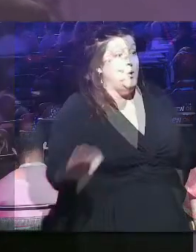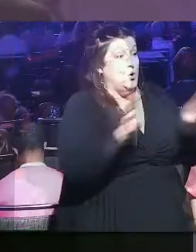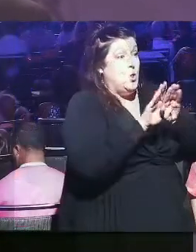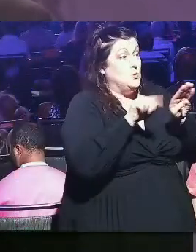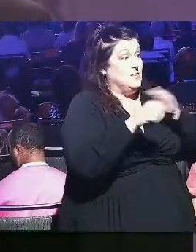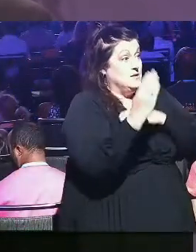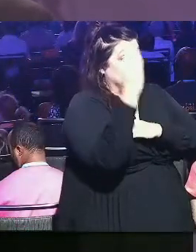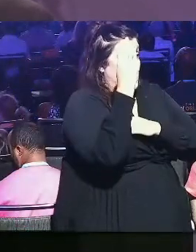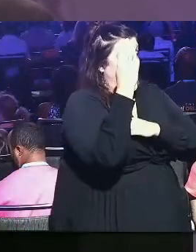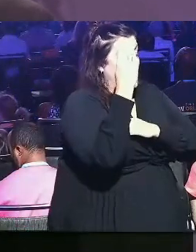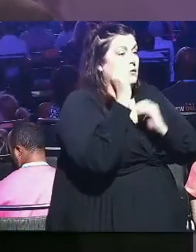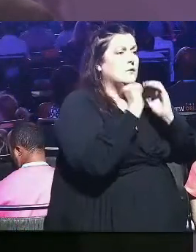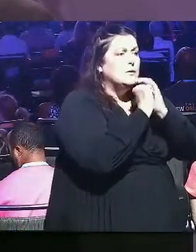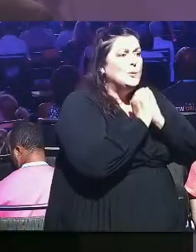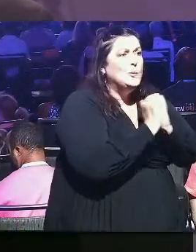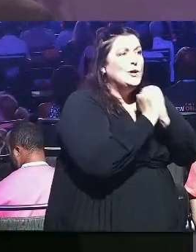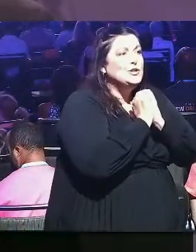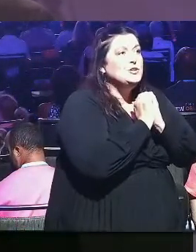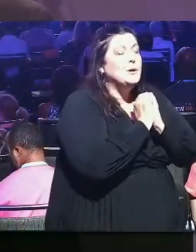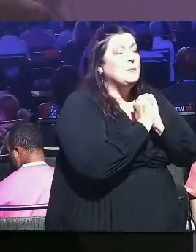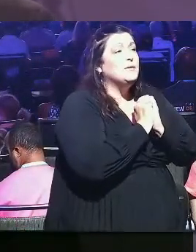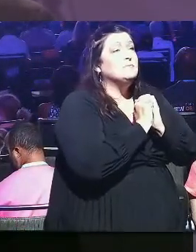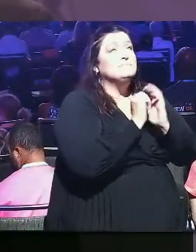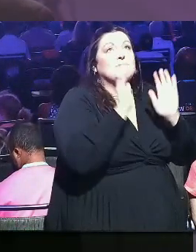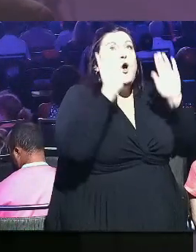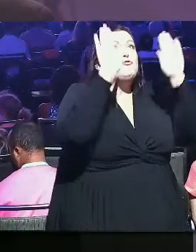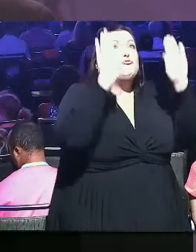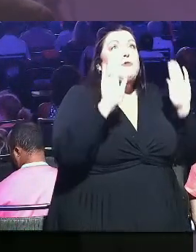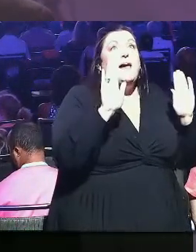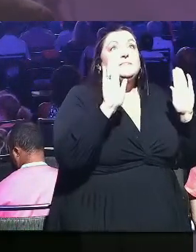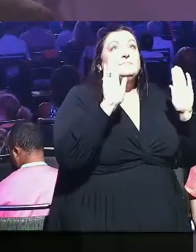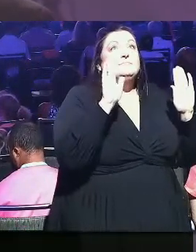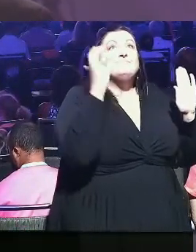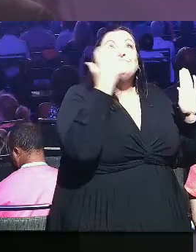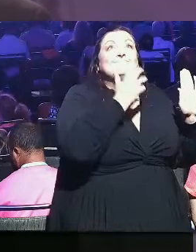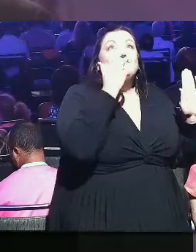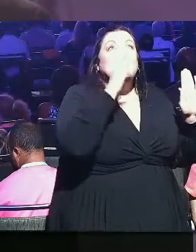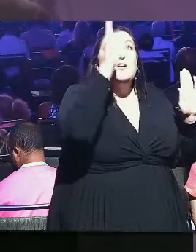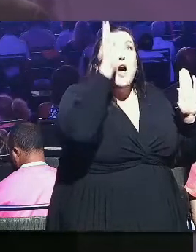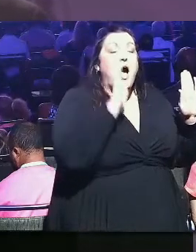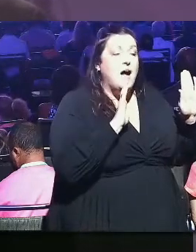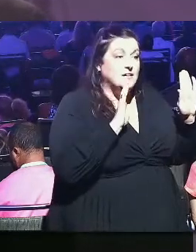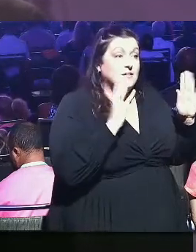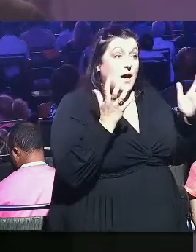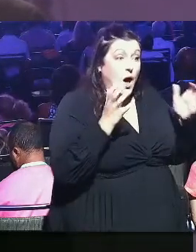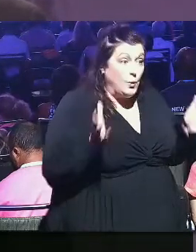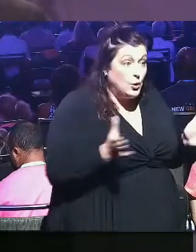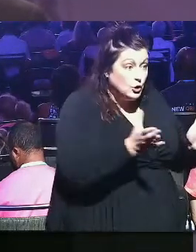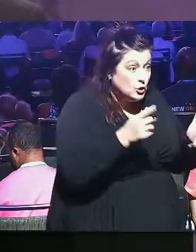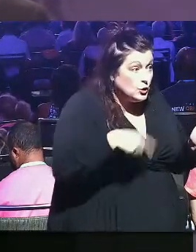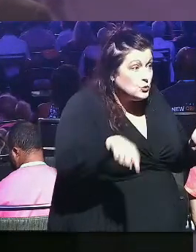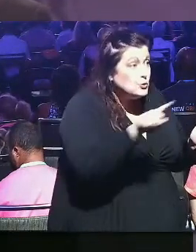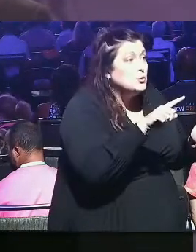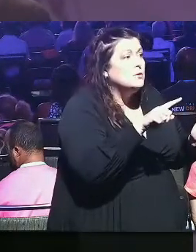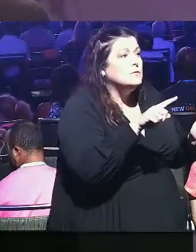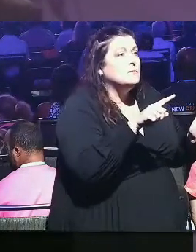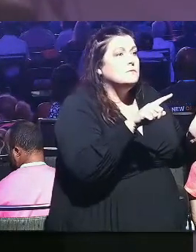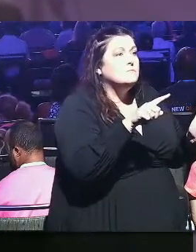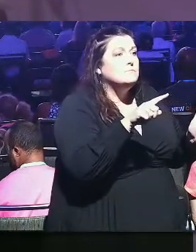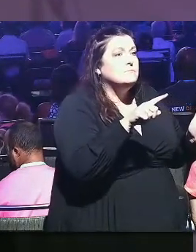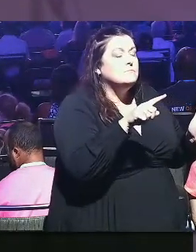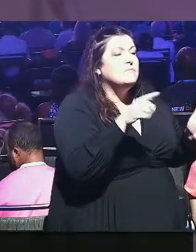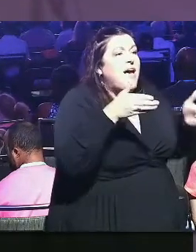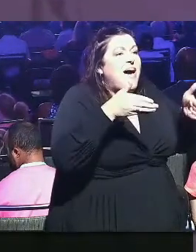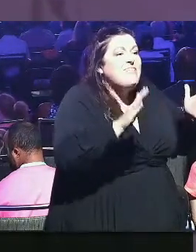morning, worshiping our great and awesome God, I want to encourage you to let God